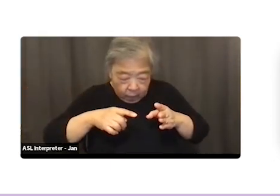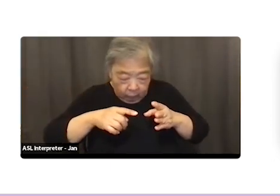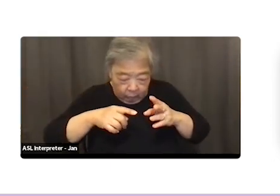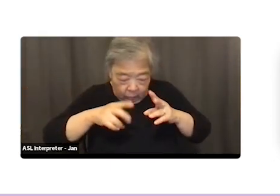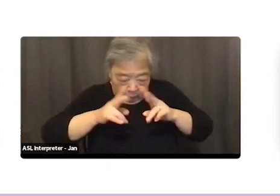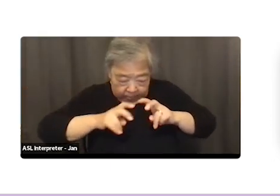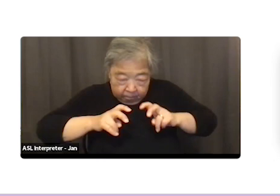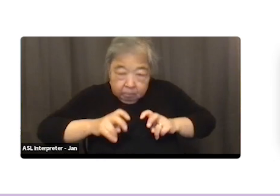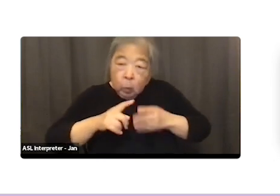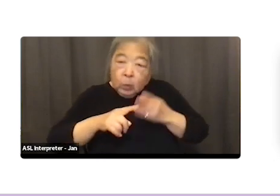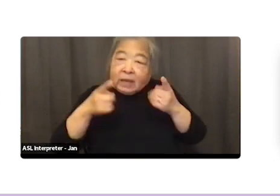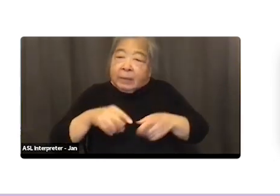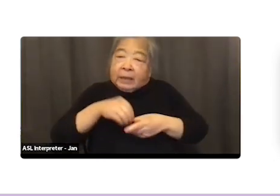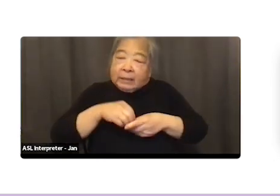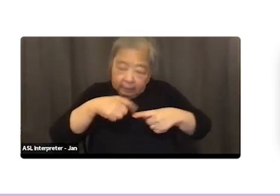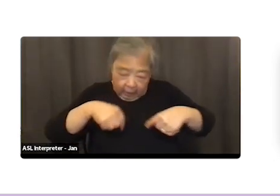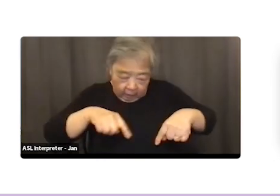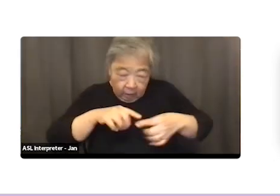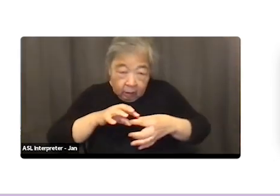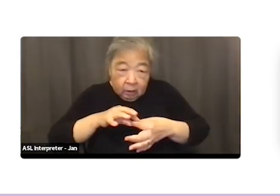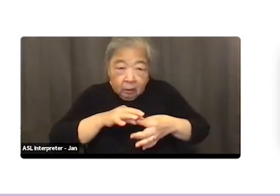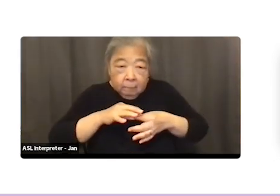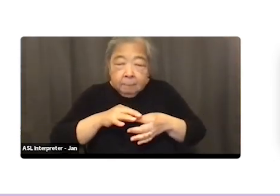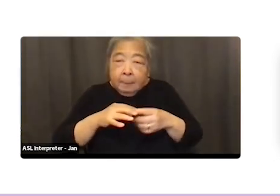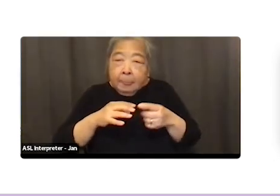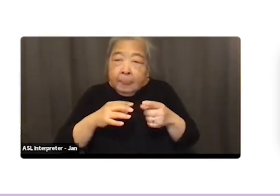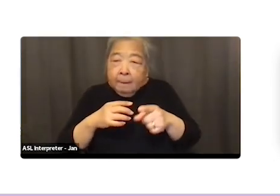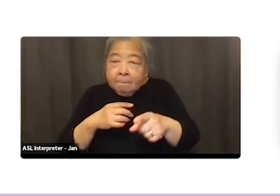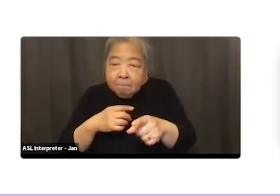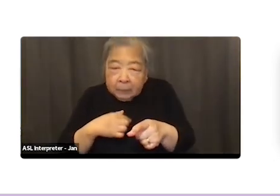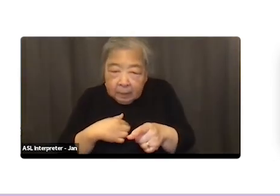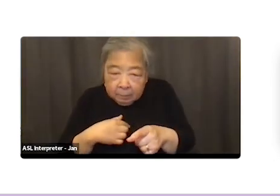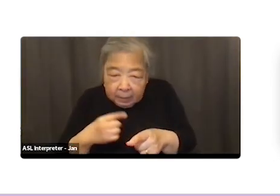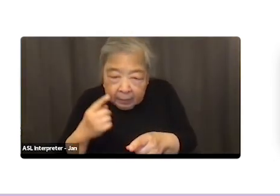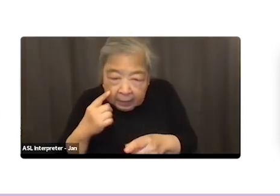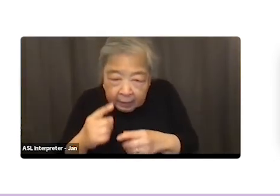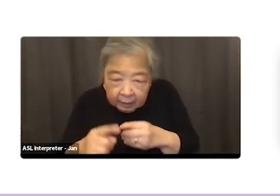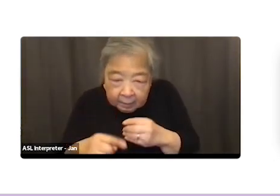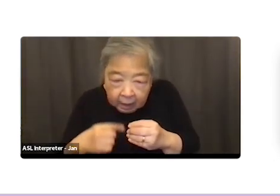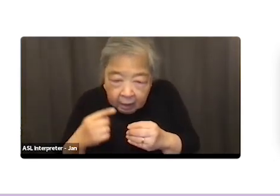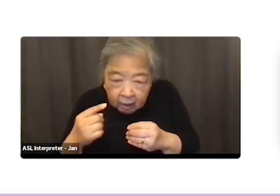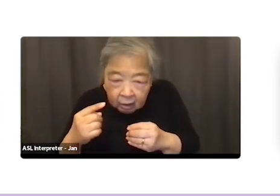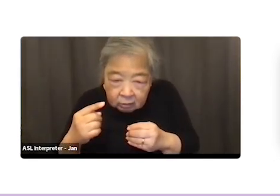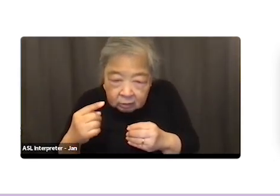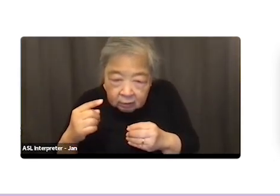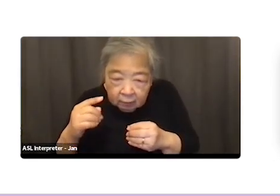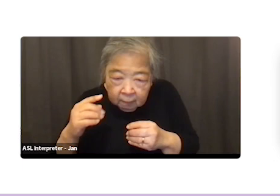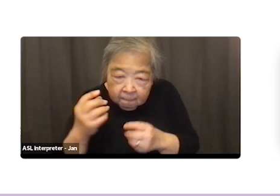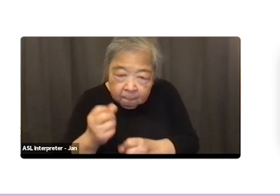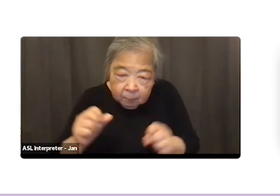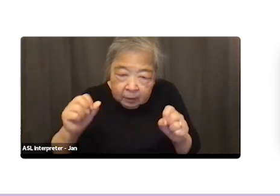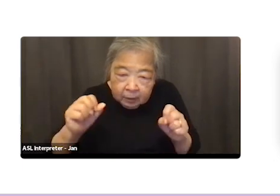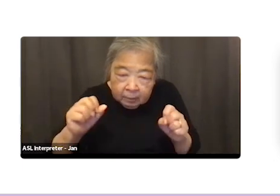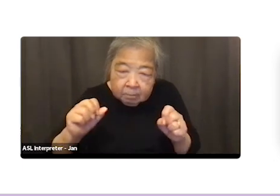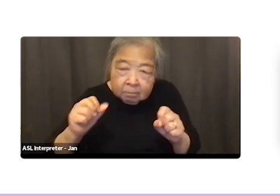keep thinking about freedom being anchored in joy. I've been needing to hear that. Ah, Ashe.